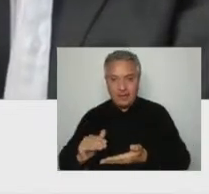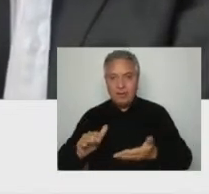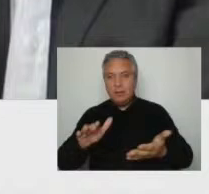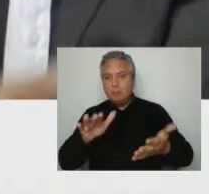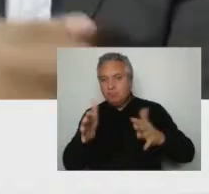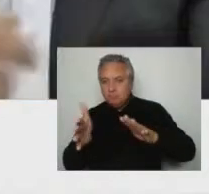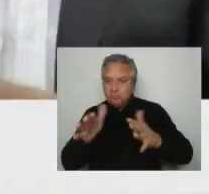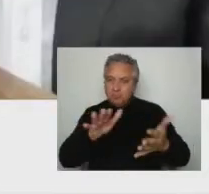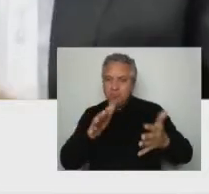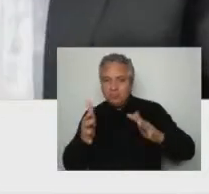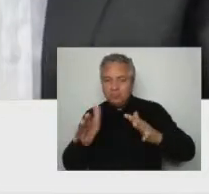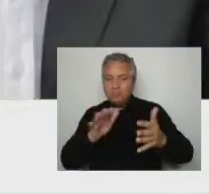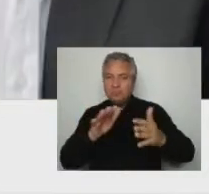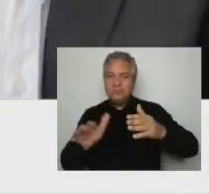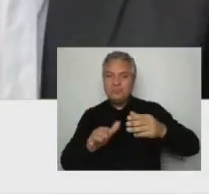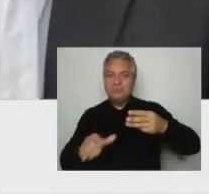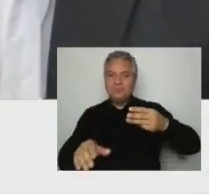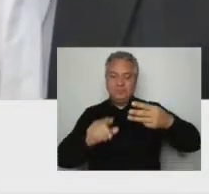low,